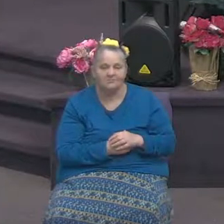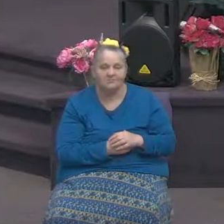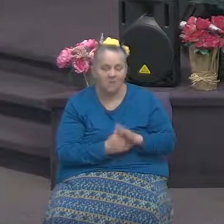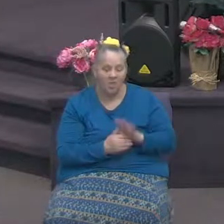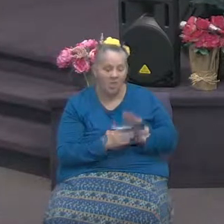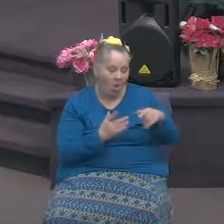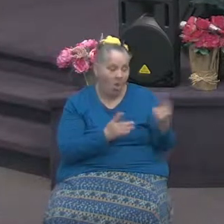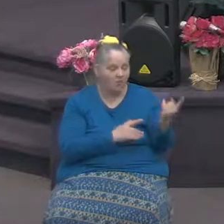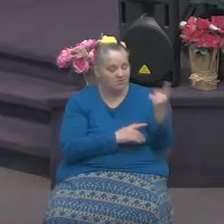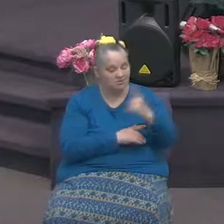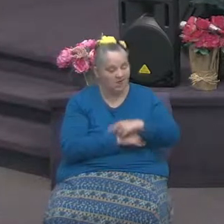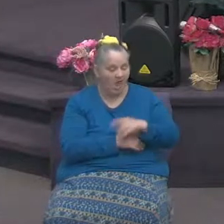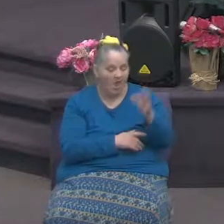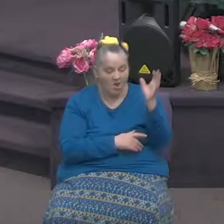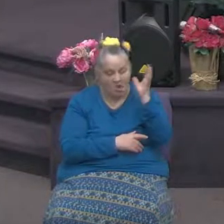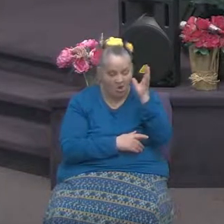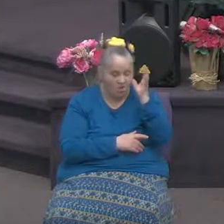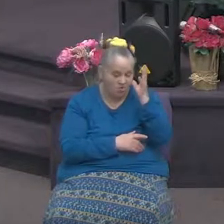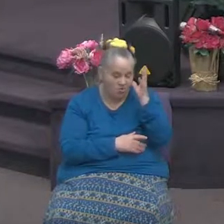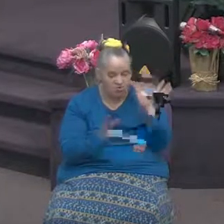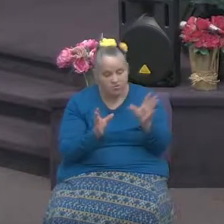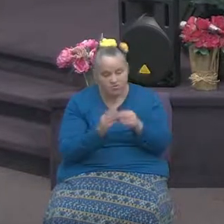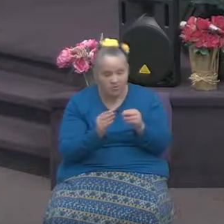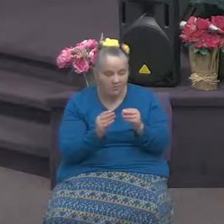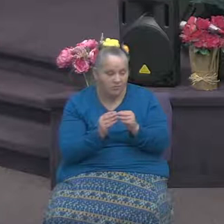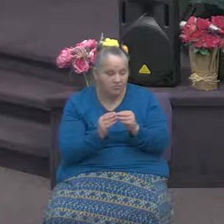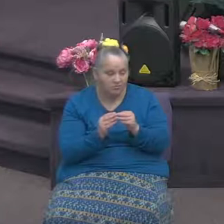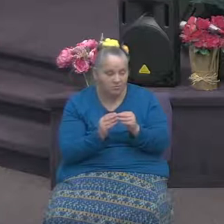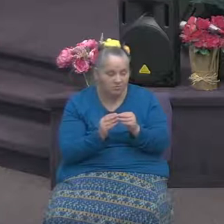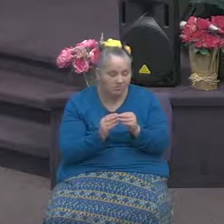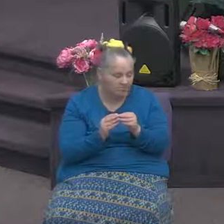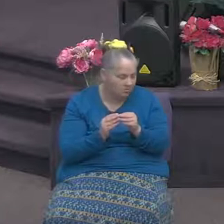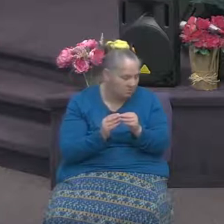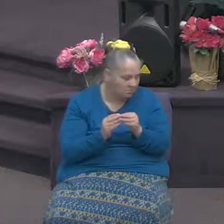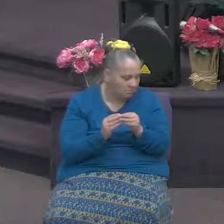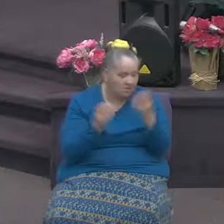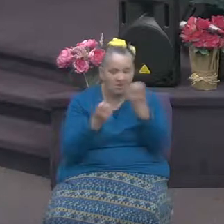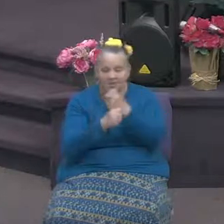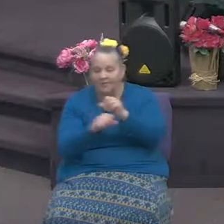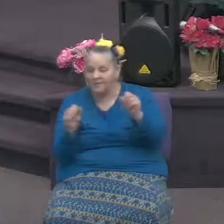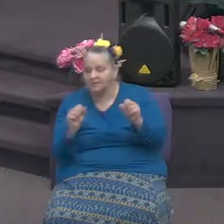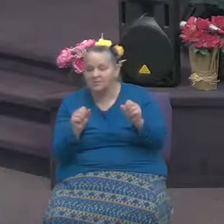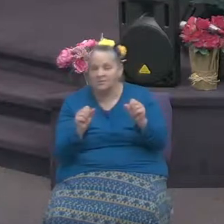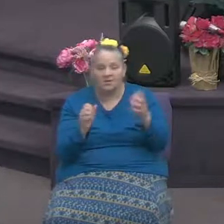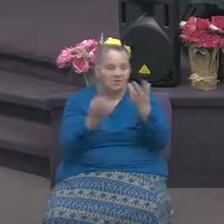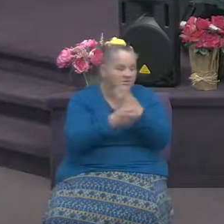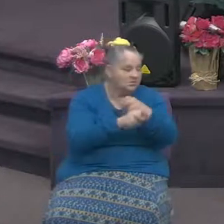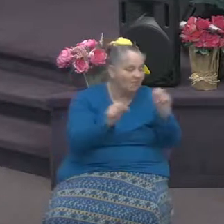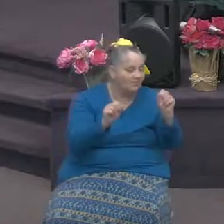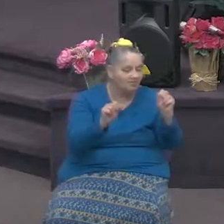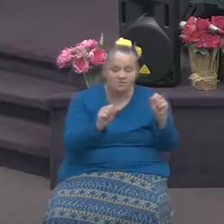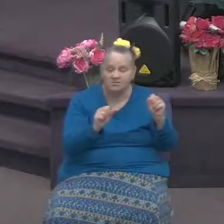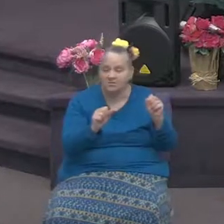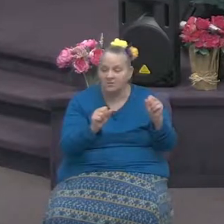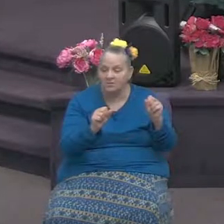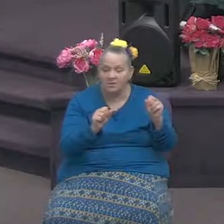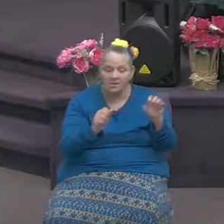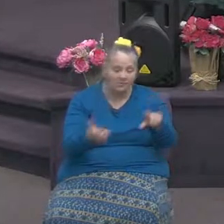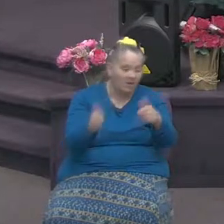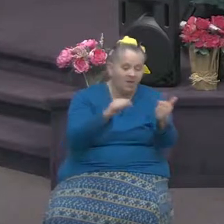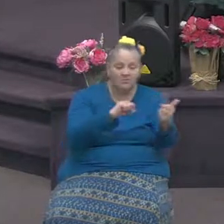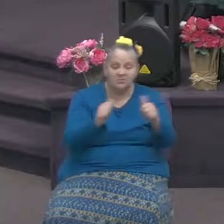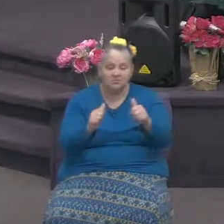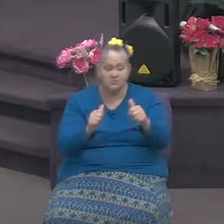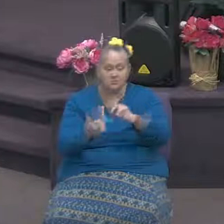All day long, I've heard throughout the service from prayer to everything, salvation, salvation,